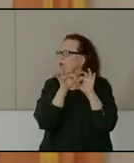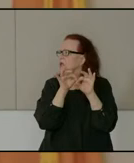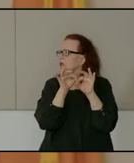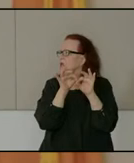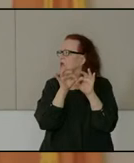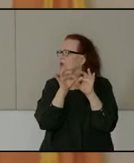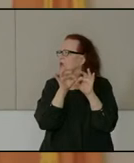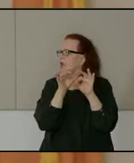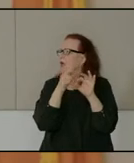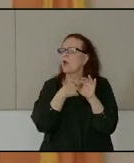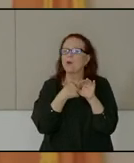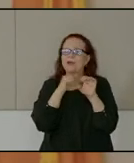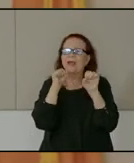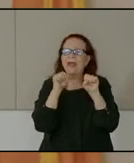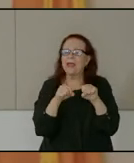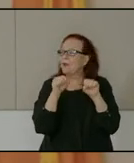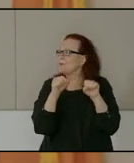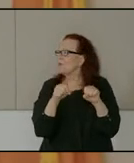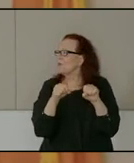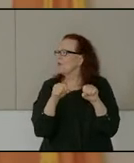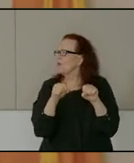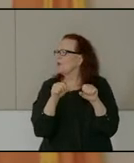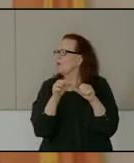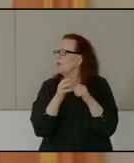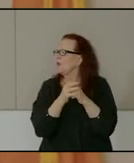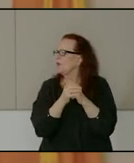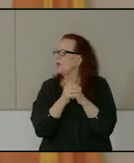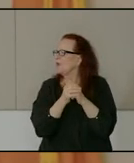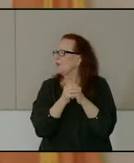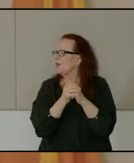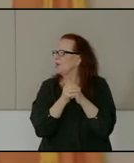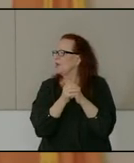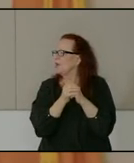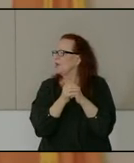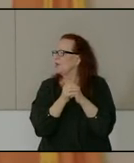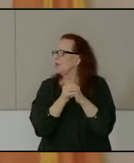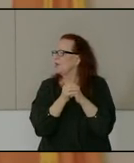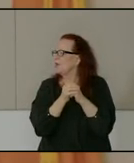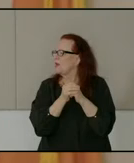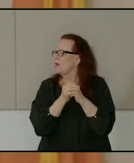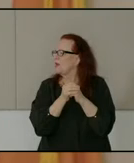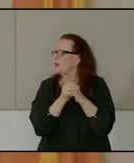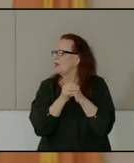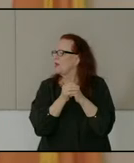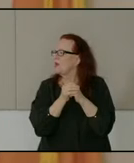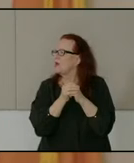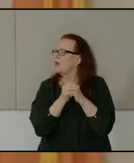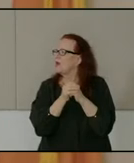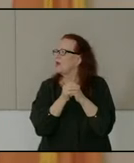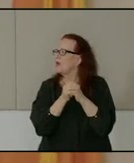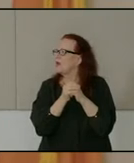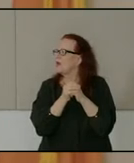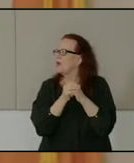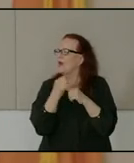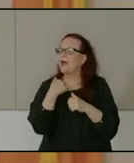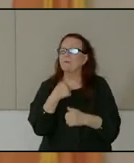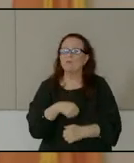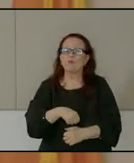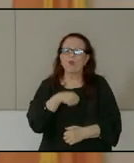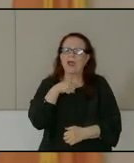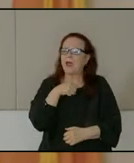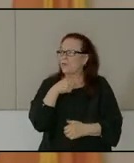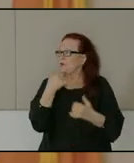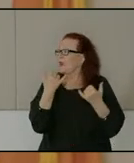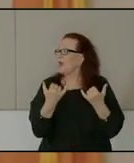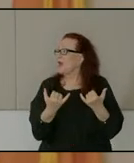I was able to start to study something new, and now I'm proud to say